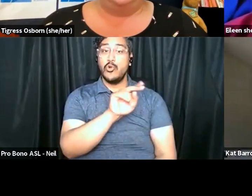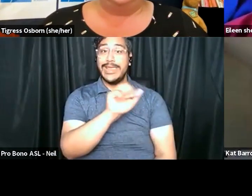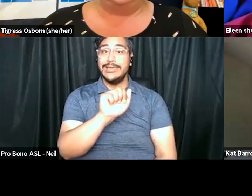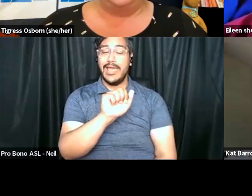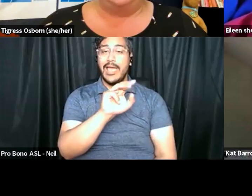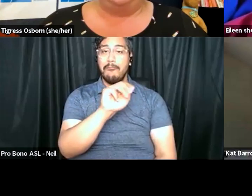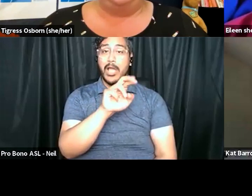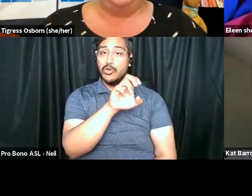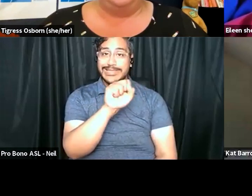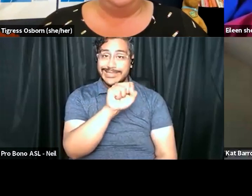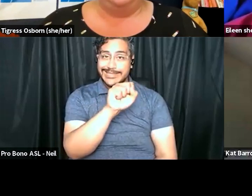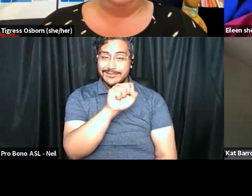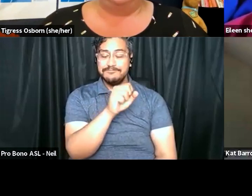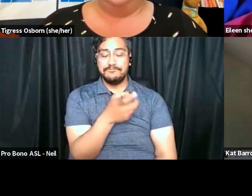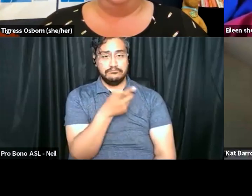Karina is